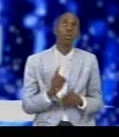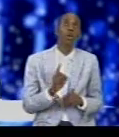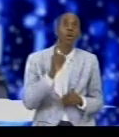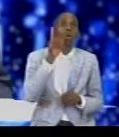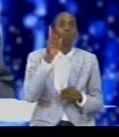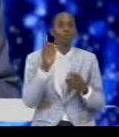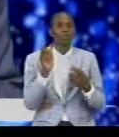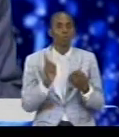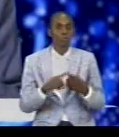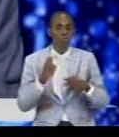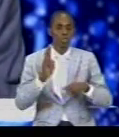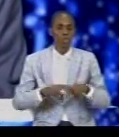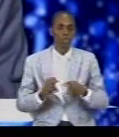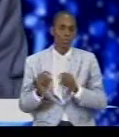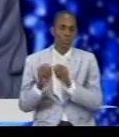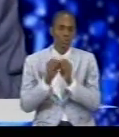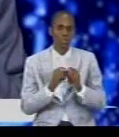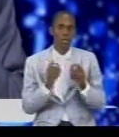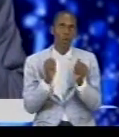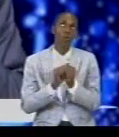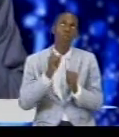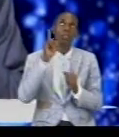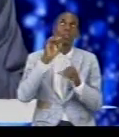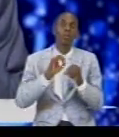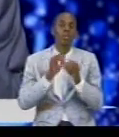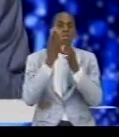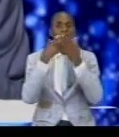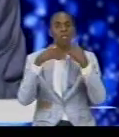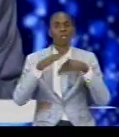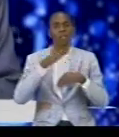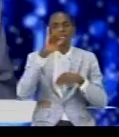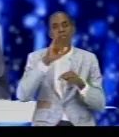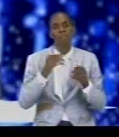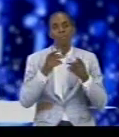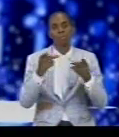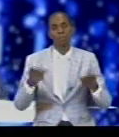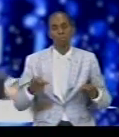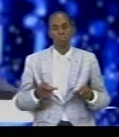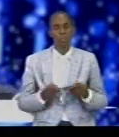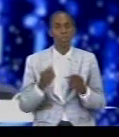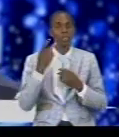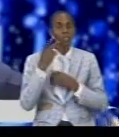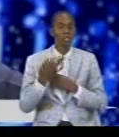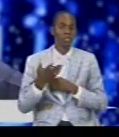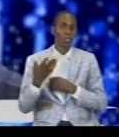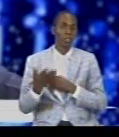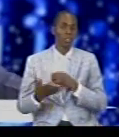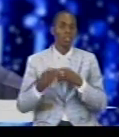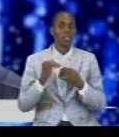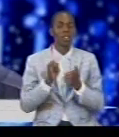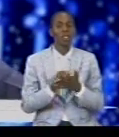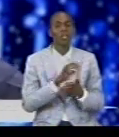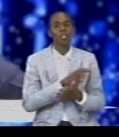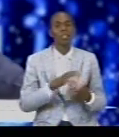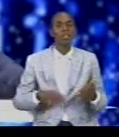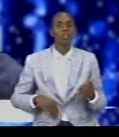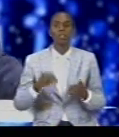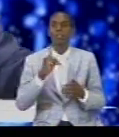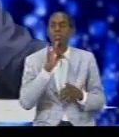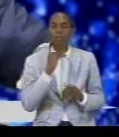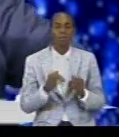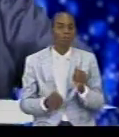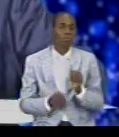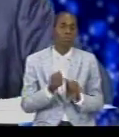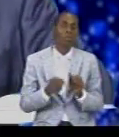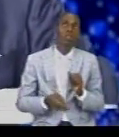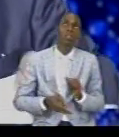with him in heavenly places. Heavenly places. We say that today Christ is higher than all, greater